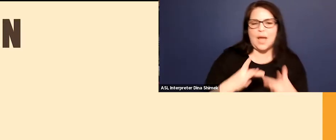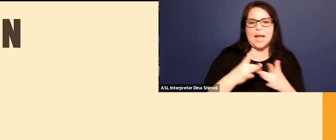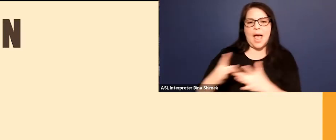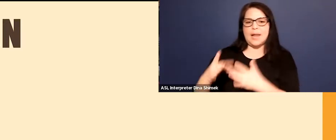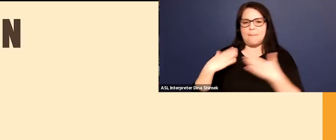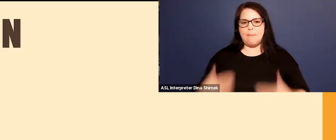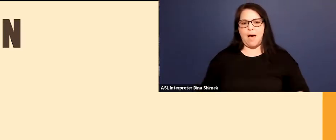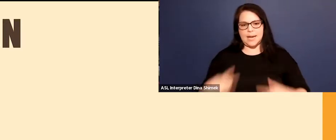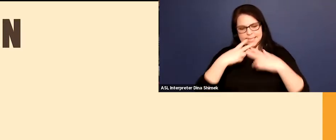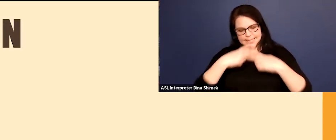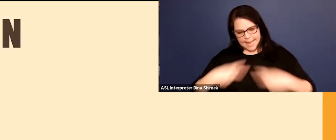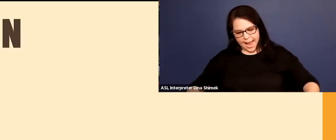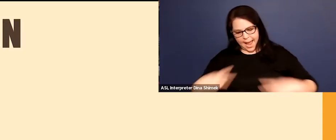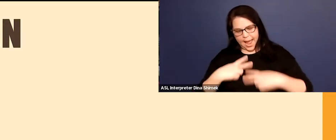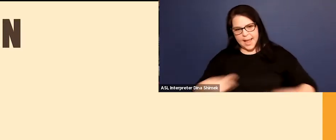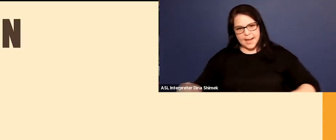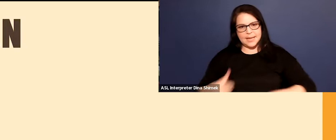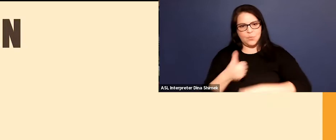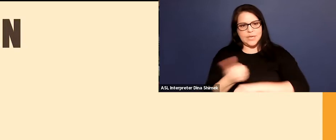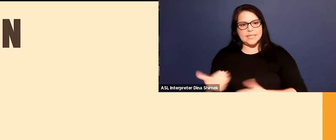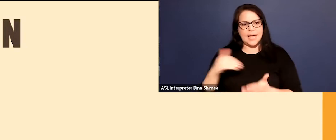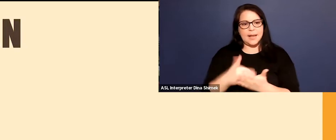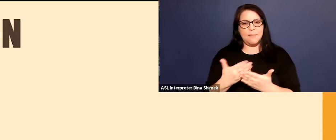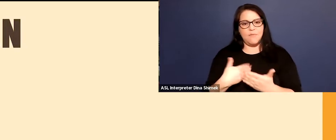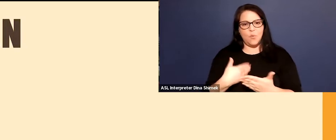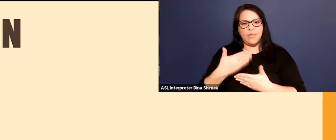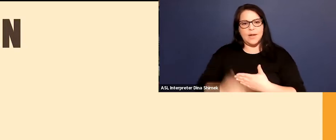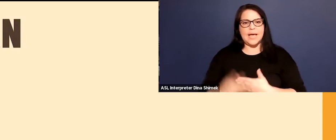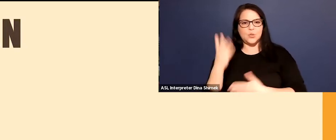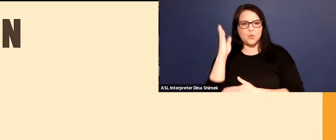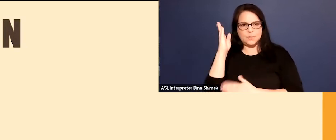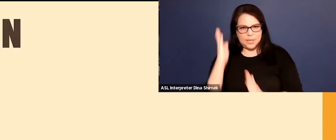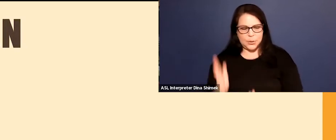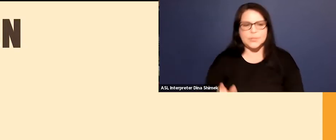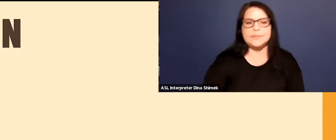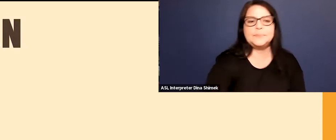body scan and reset us before our next two speakers.